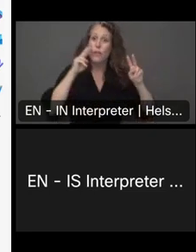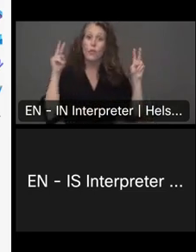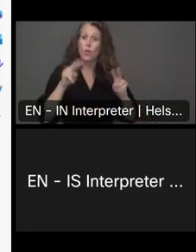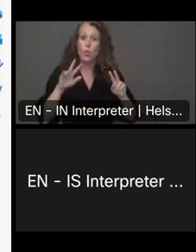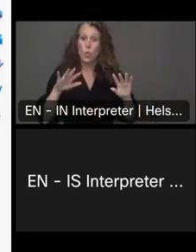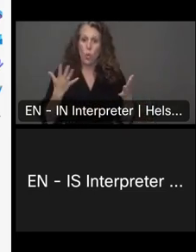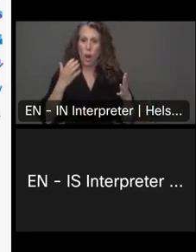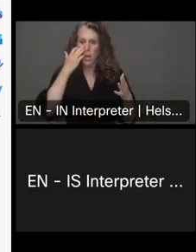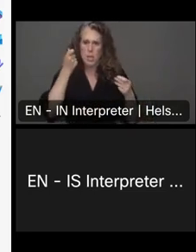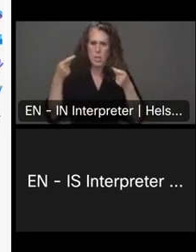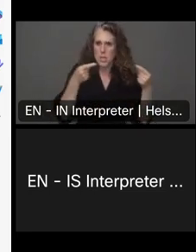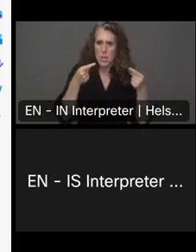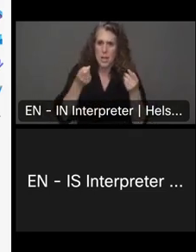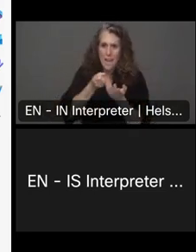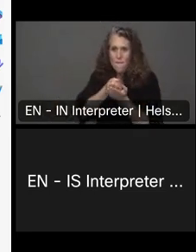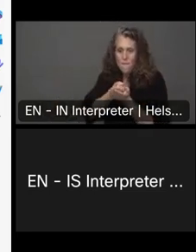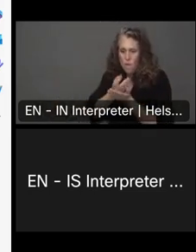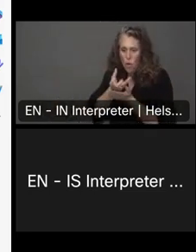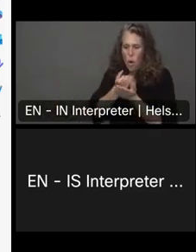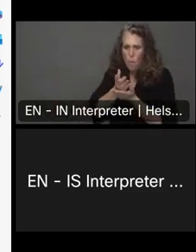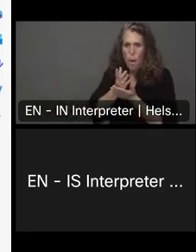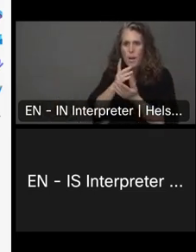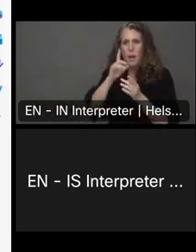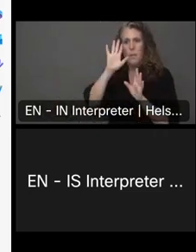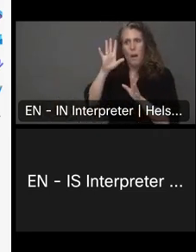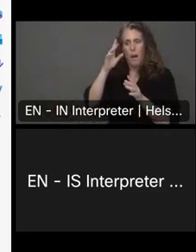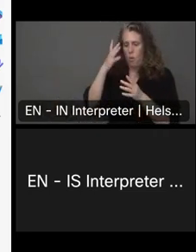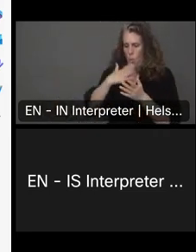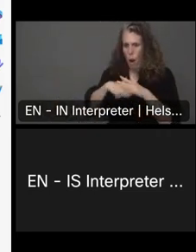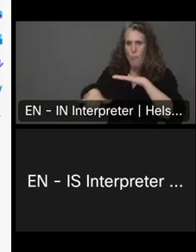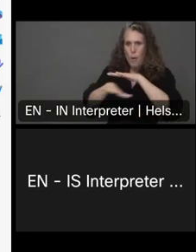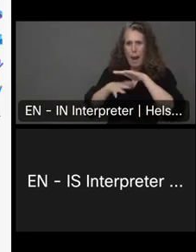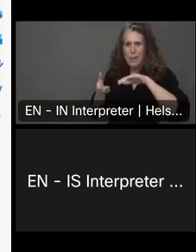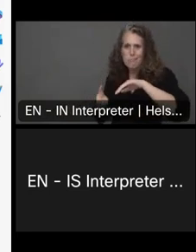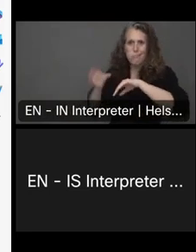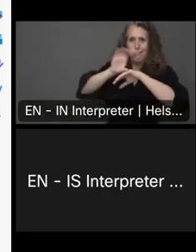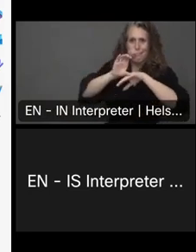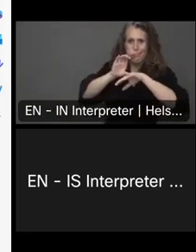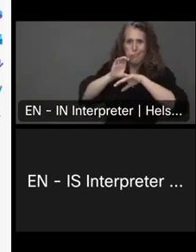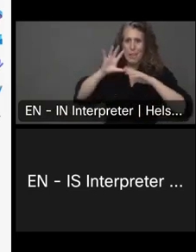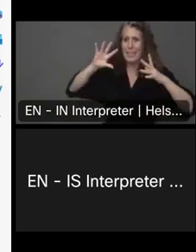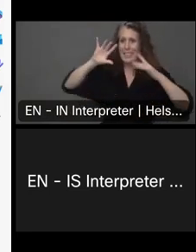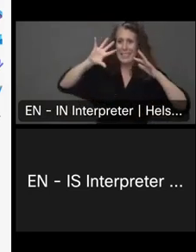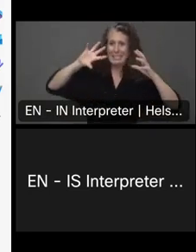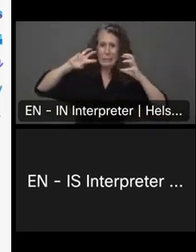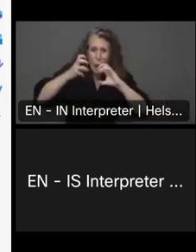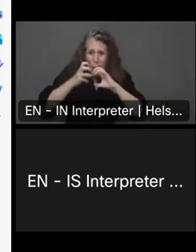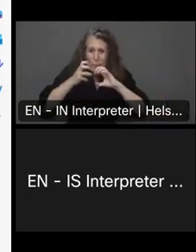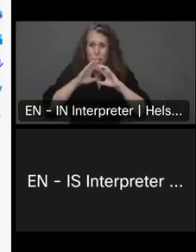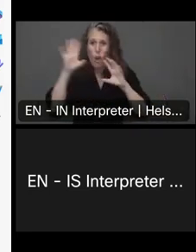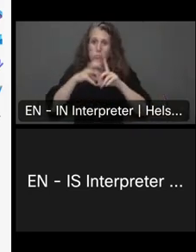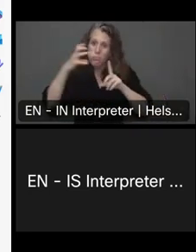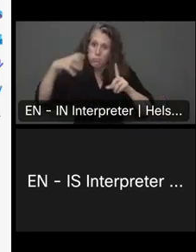between informativity given pragmatic enrichment and economy, and on the marked character